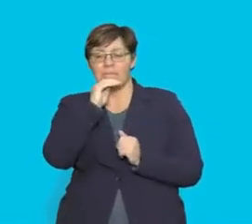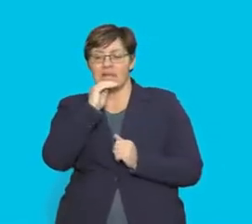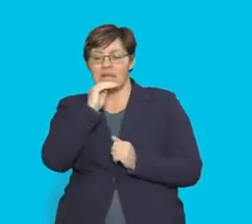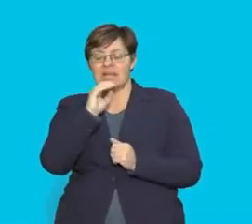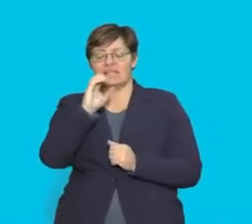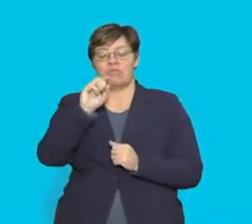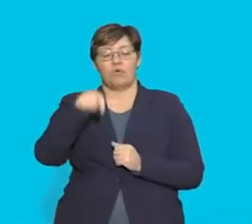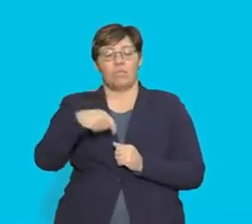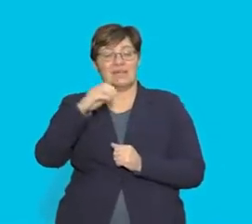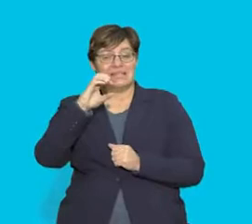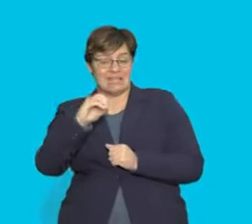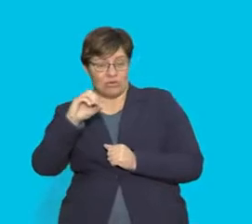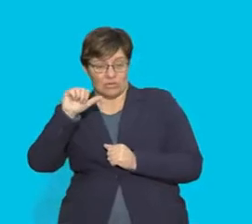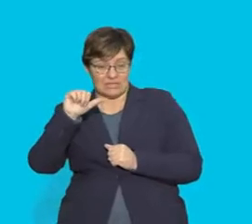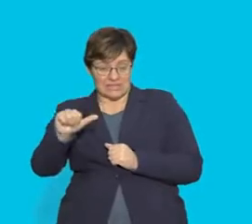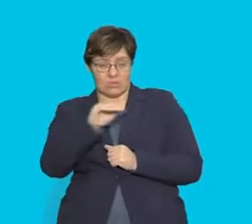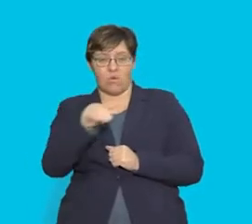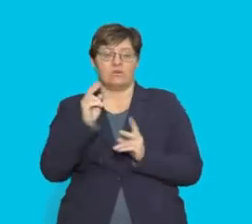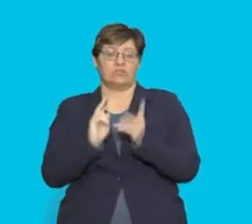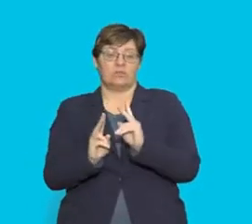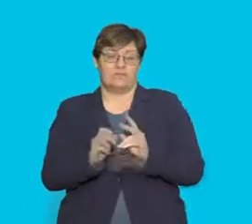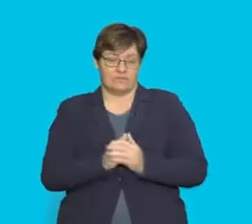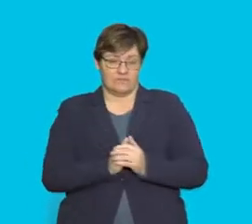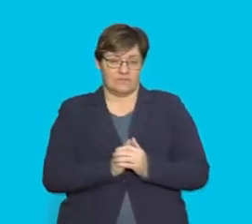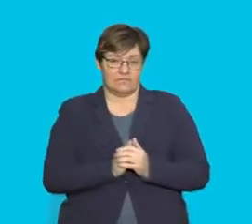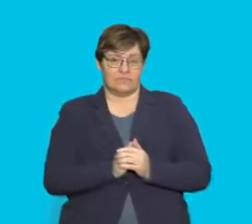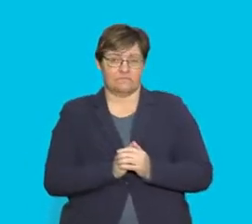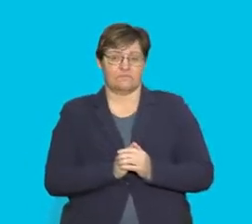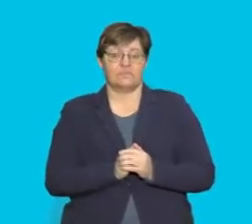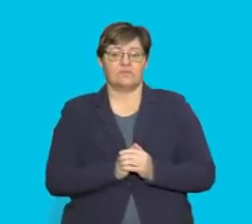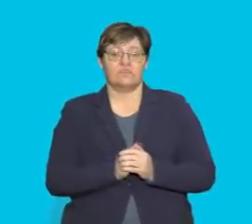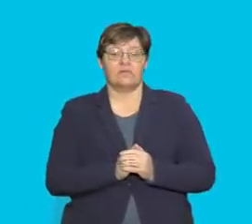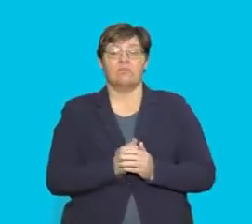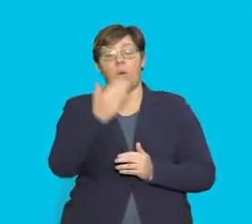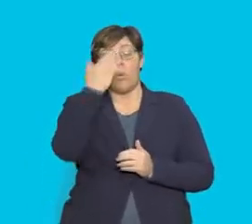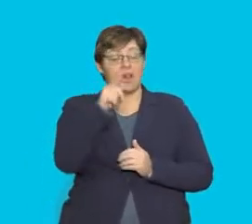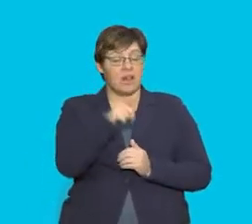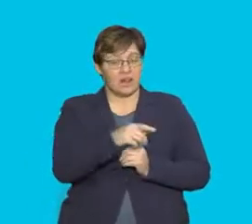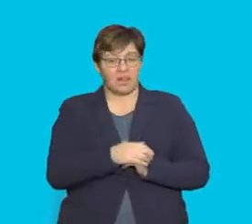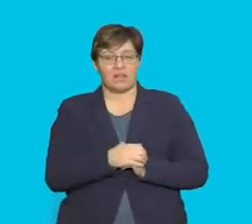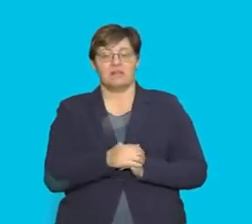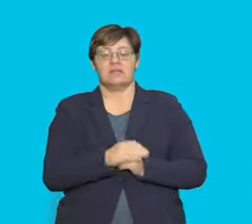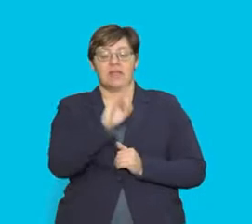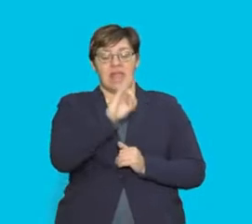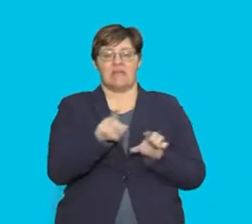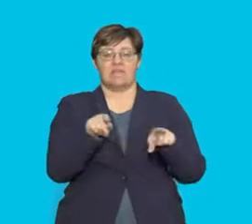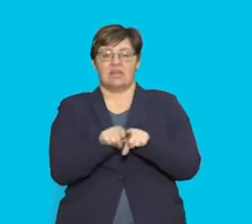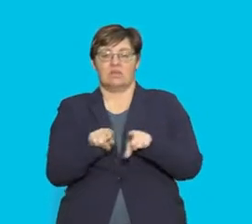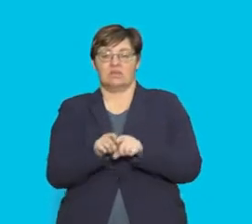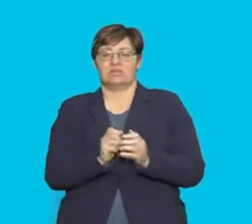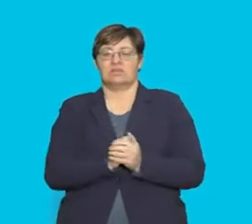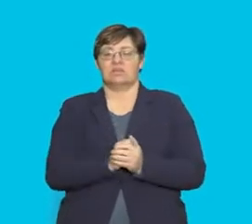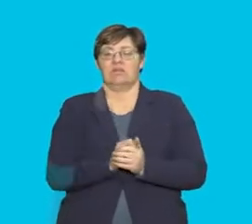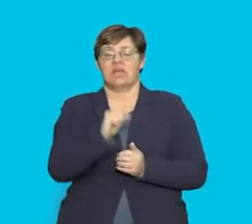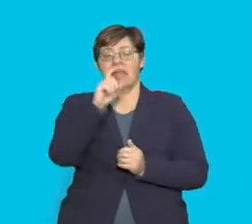it 0.06 over 12. Now we know as soon as we have this, I'm going to say F is equals to